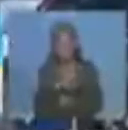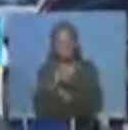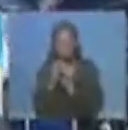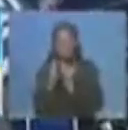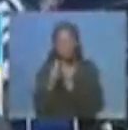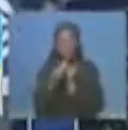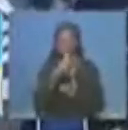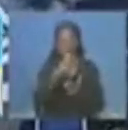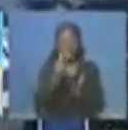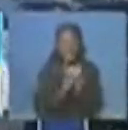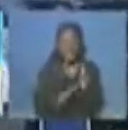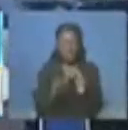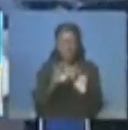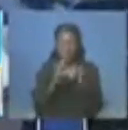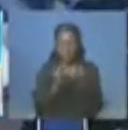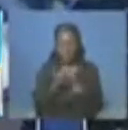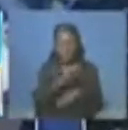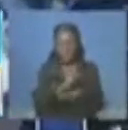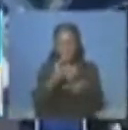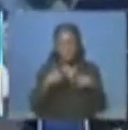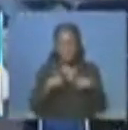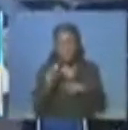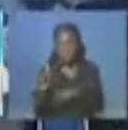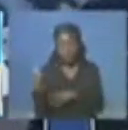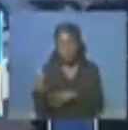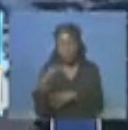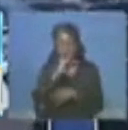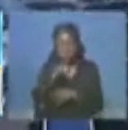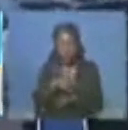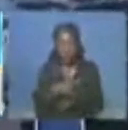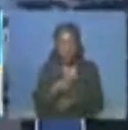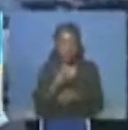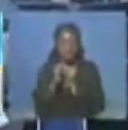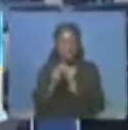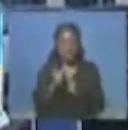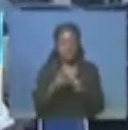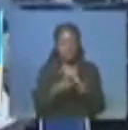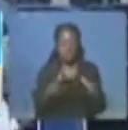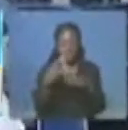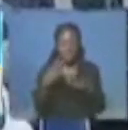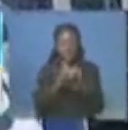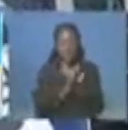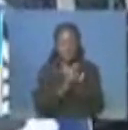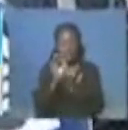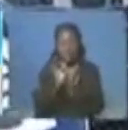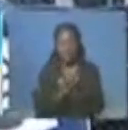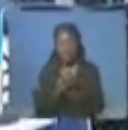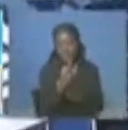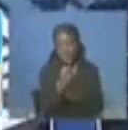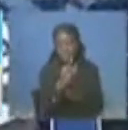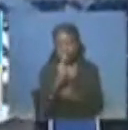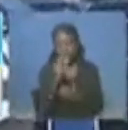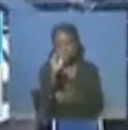This year, each Family Island is going to be having their own Junior Junkanoo. As you know, Grand Bahama will be February 11th, and then you'll have one in South Andres, one in Central